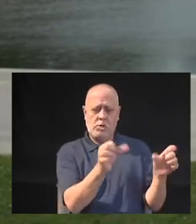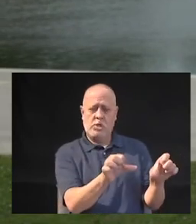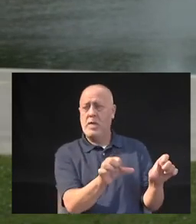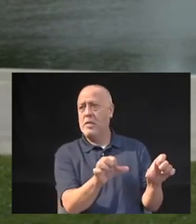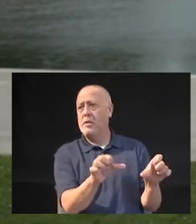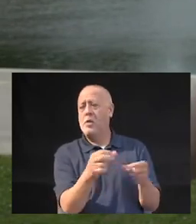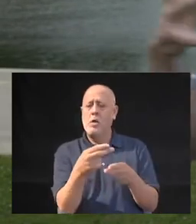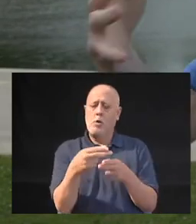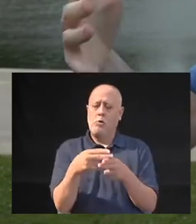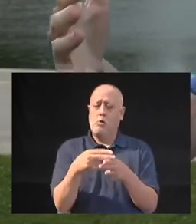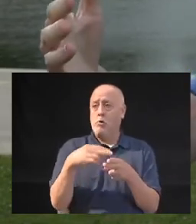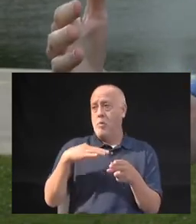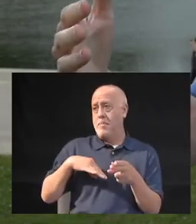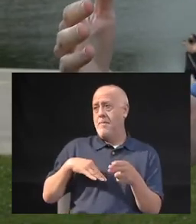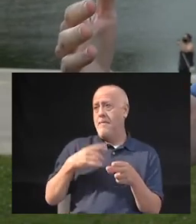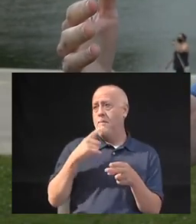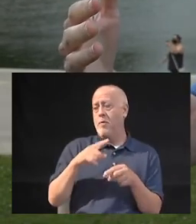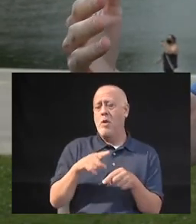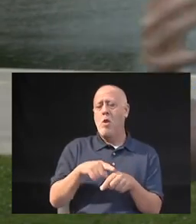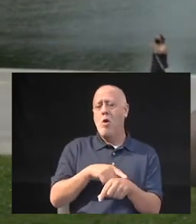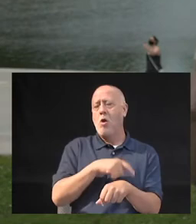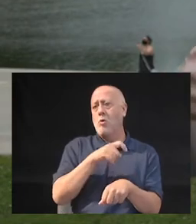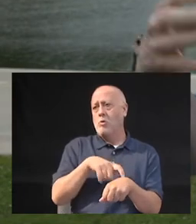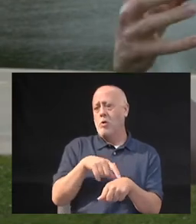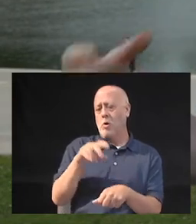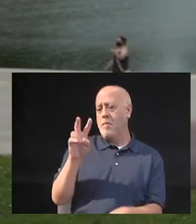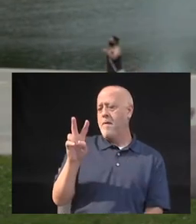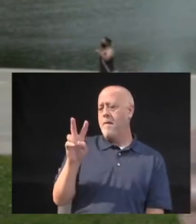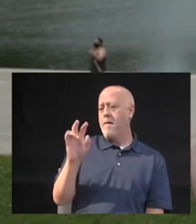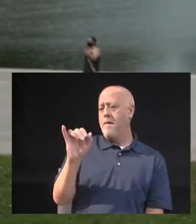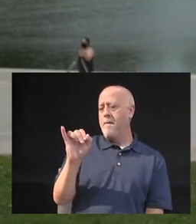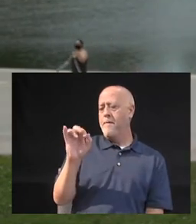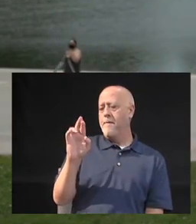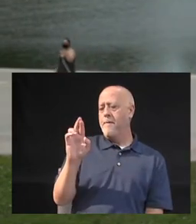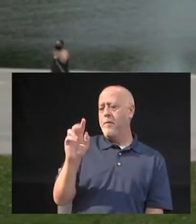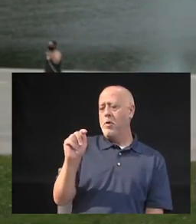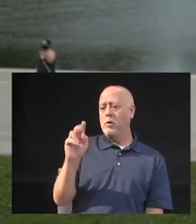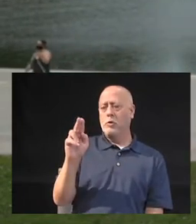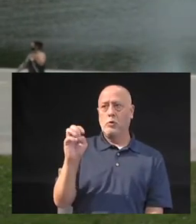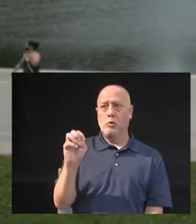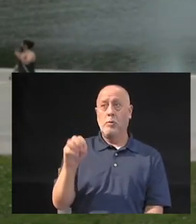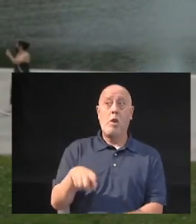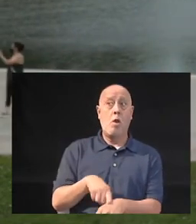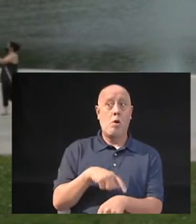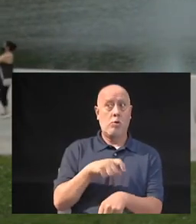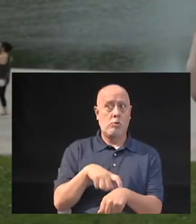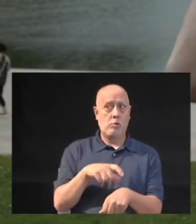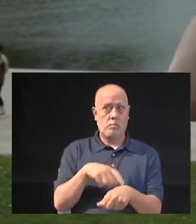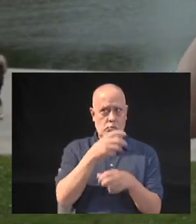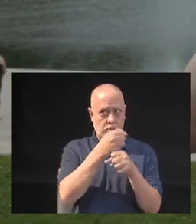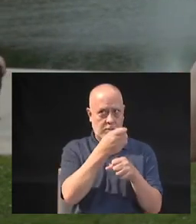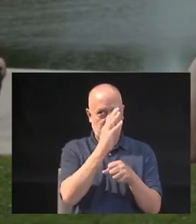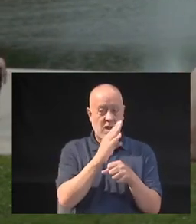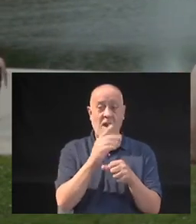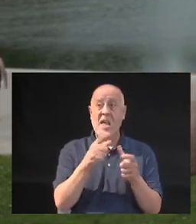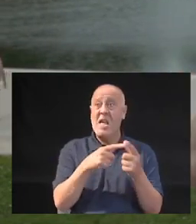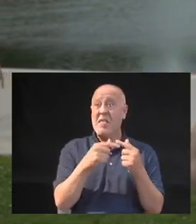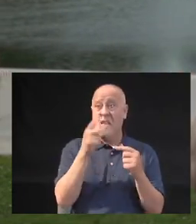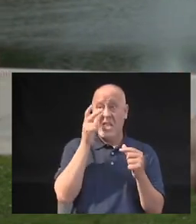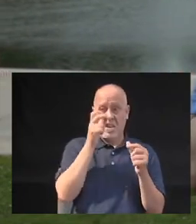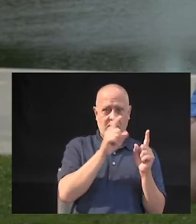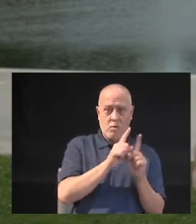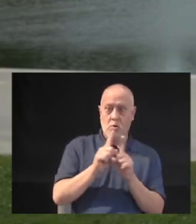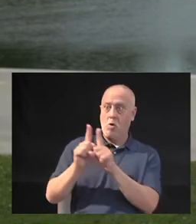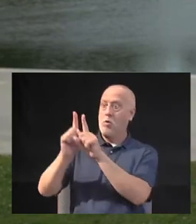short-term gain for the long-term virtue, the long-term trust in God. Quickly, the evil one takes him up to the highest pinnacle